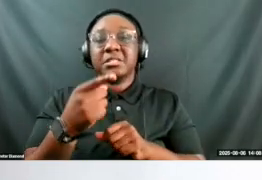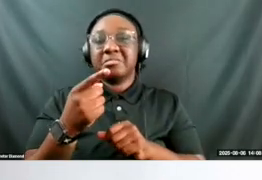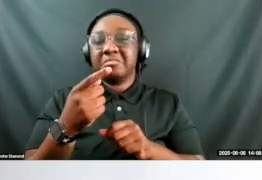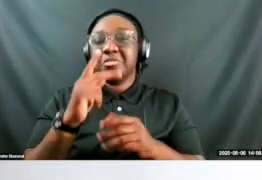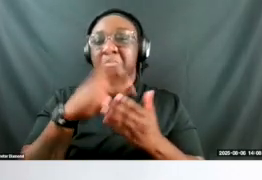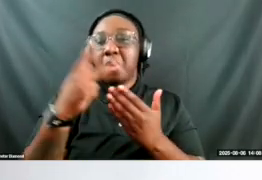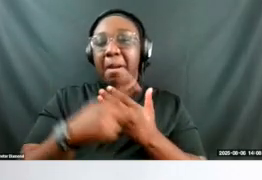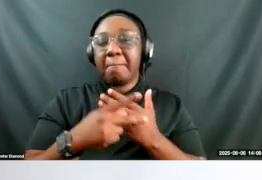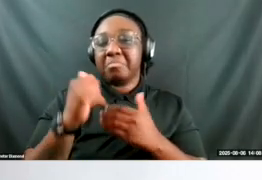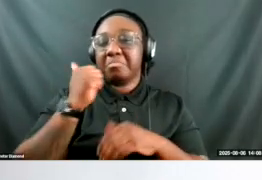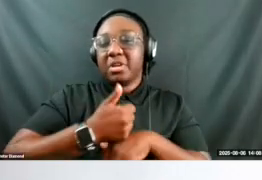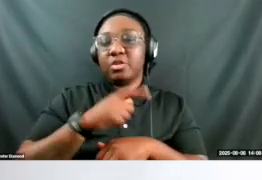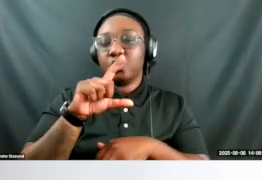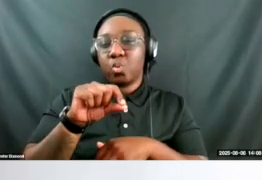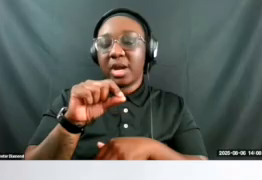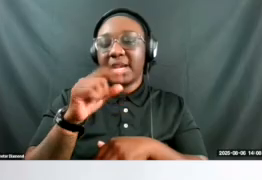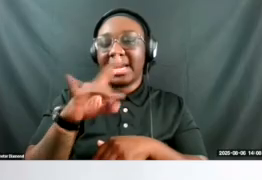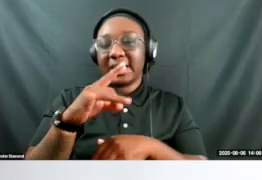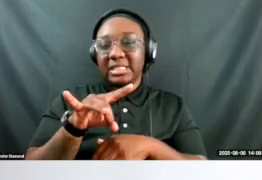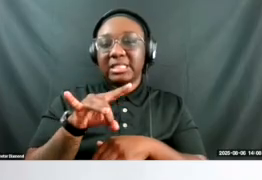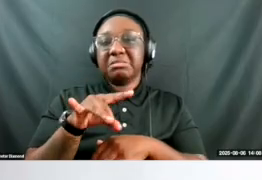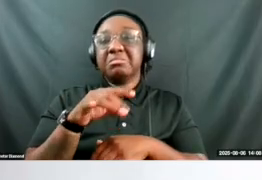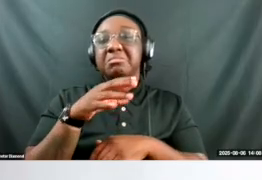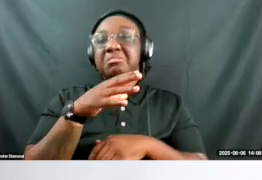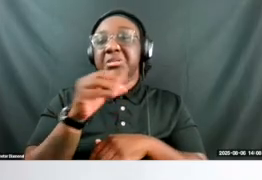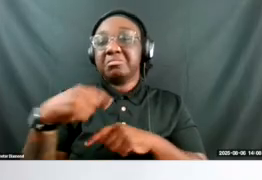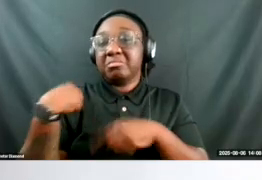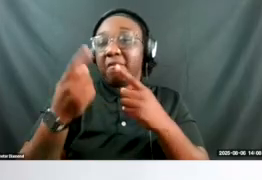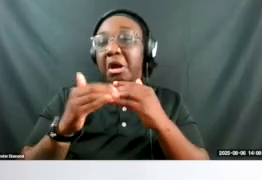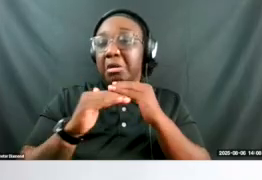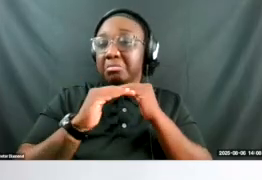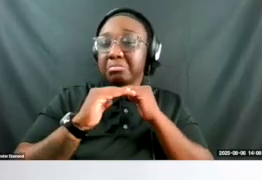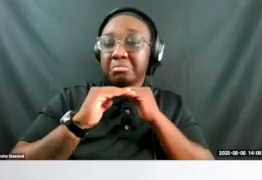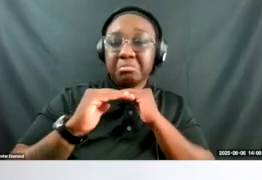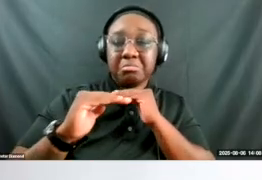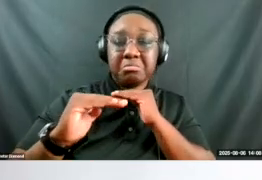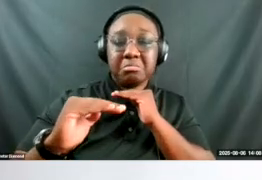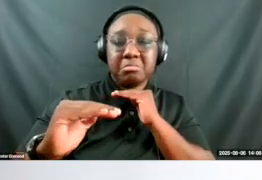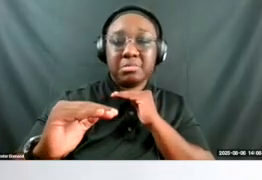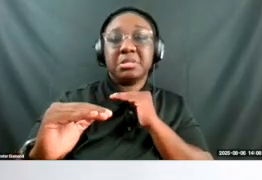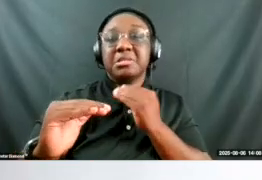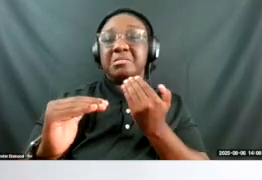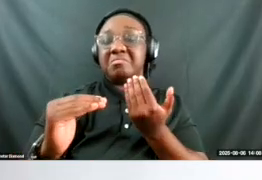the years and generally holds steady as far as funding need goes.